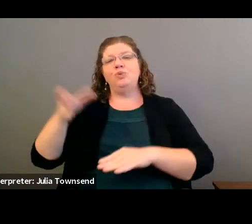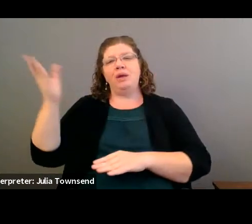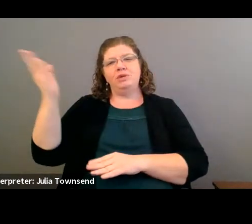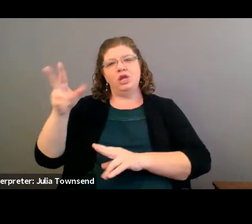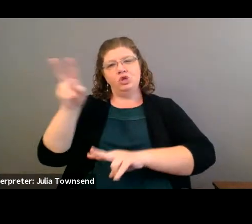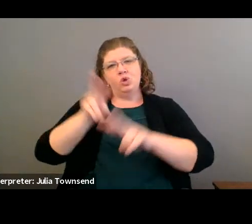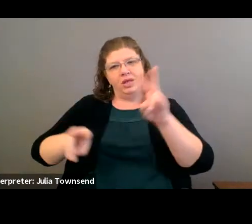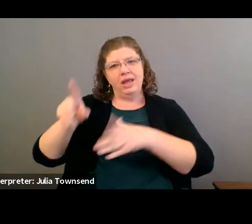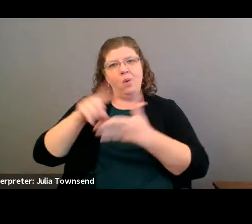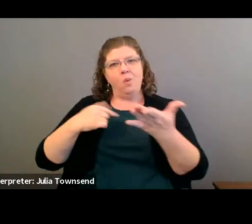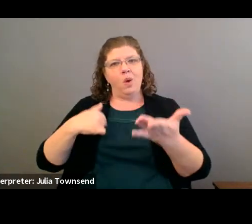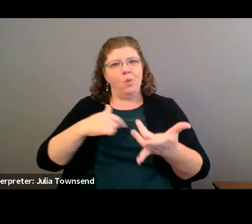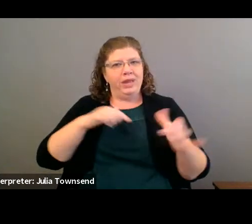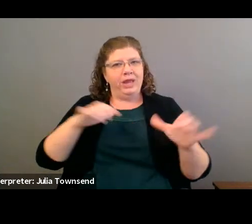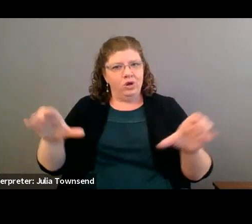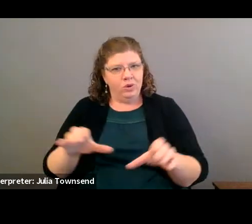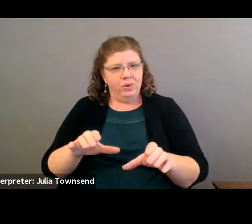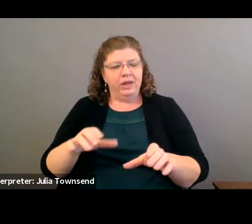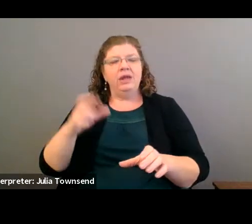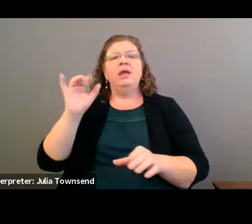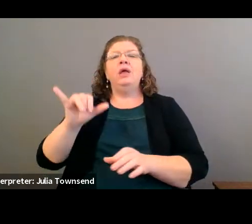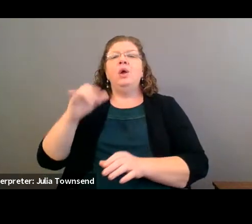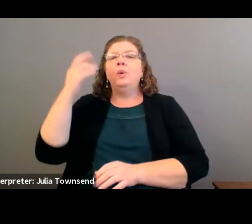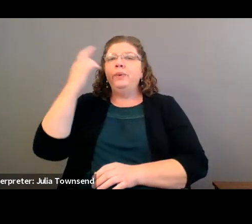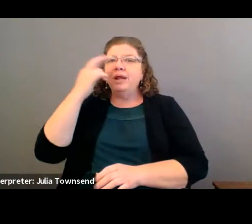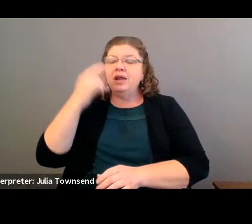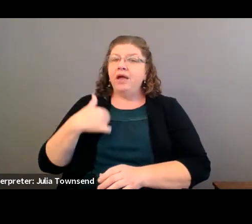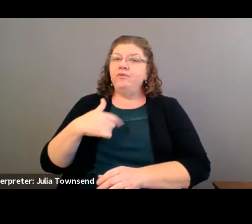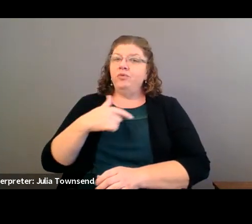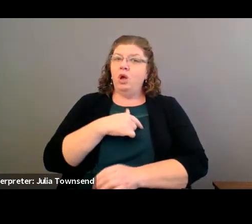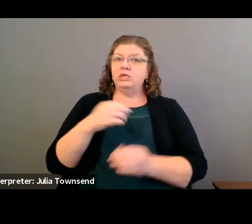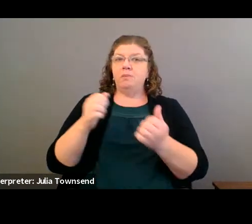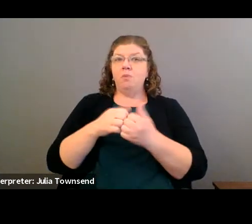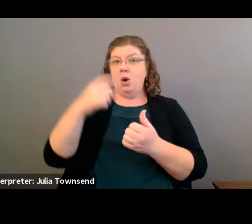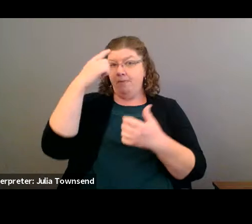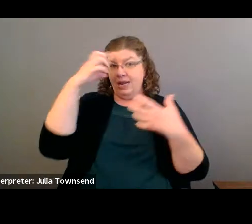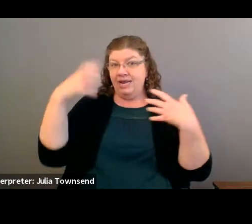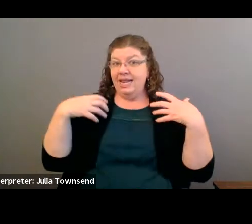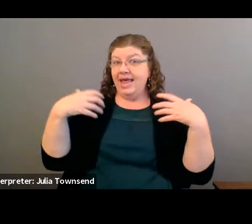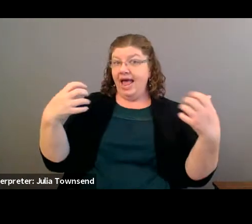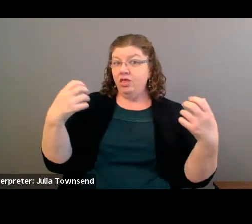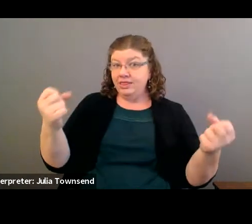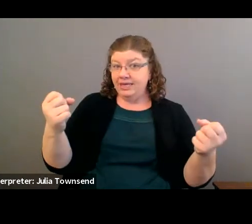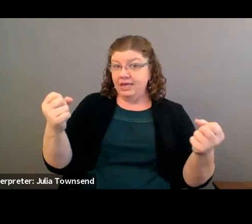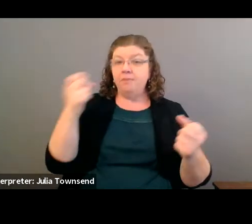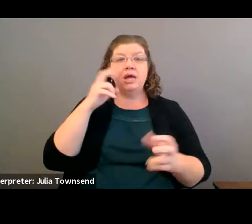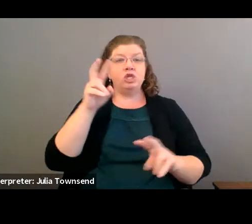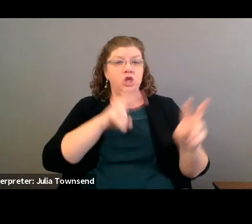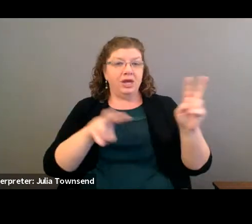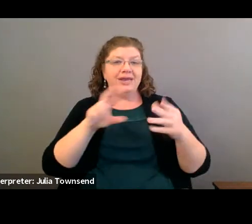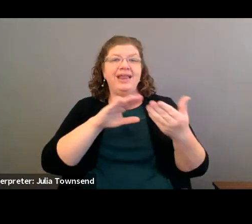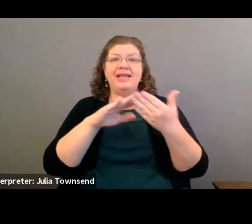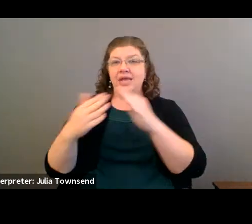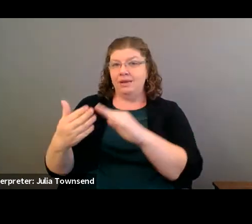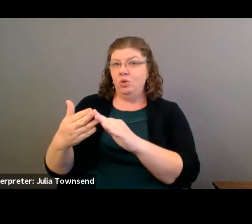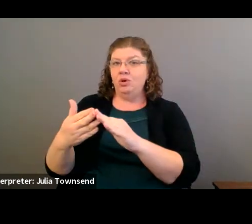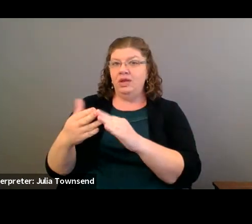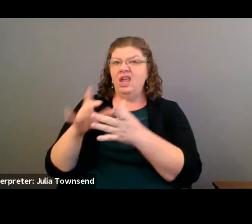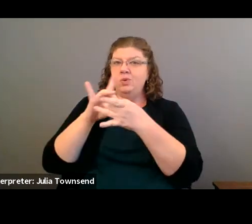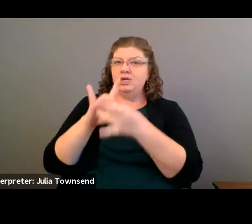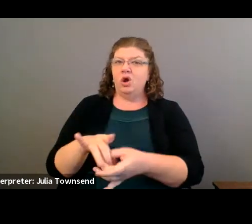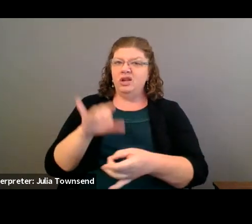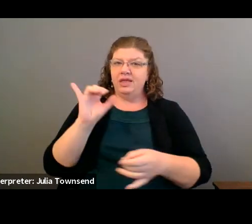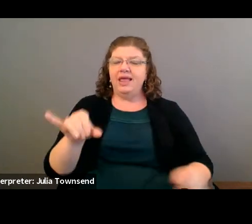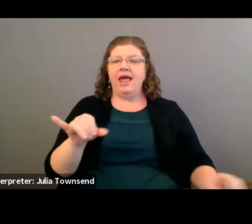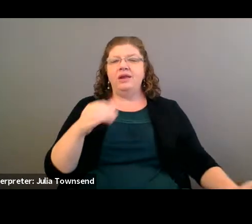the things that we're doing. And we realized that in order for us to get more mentally healthy, we have to look at this as a community with regards to that. So I